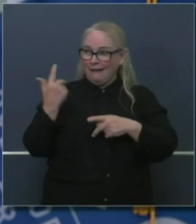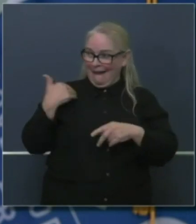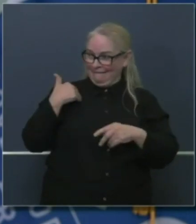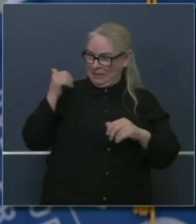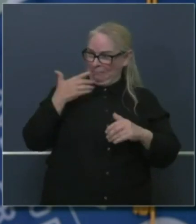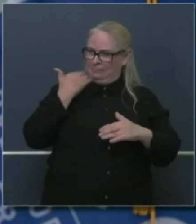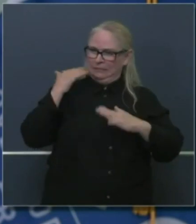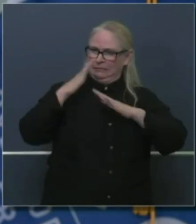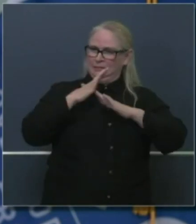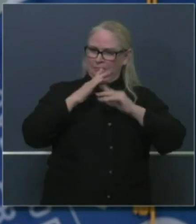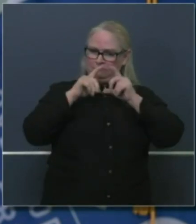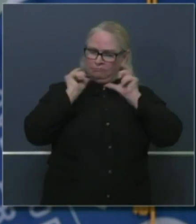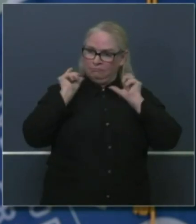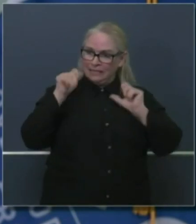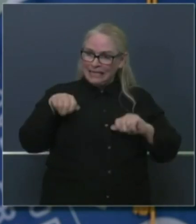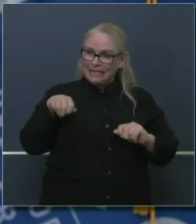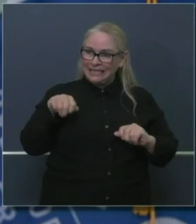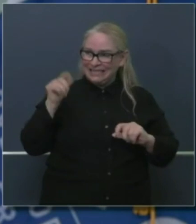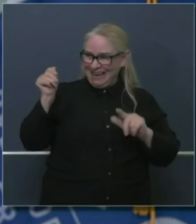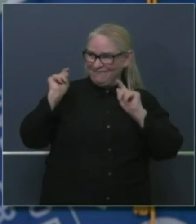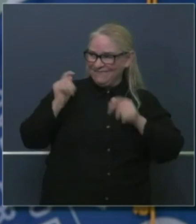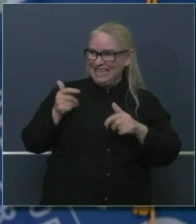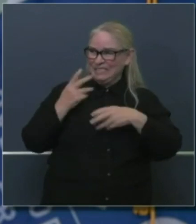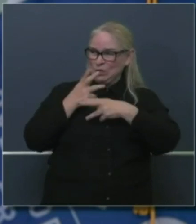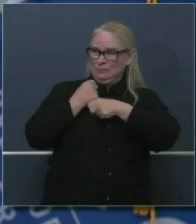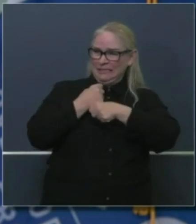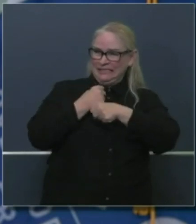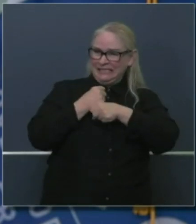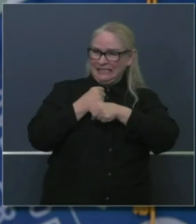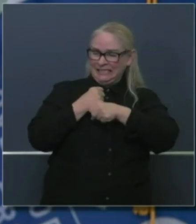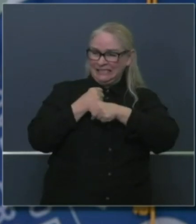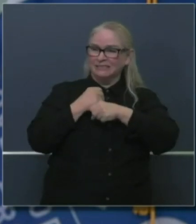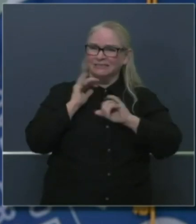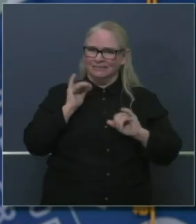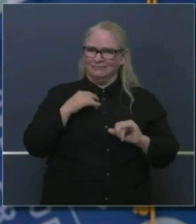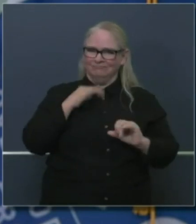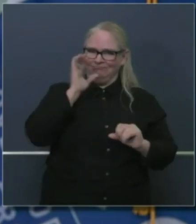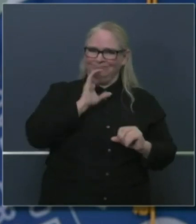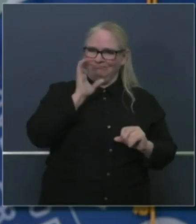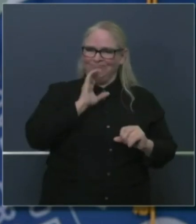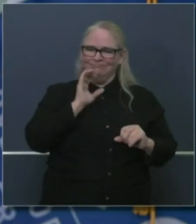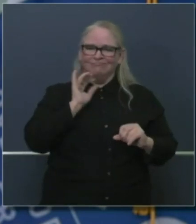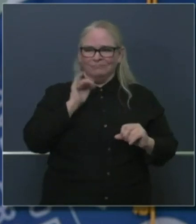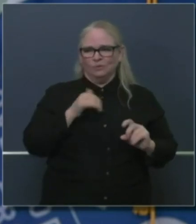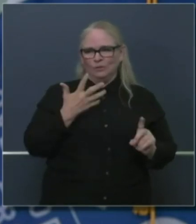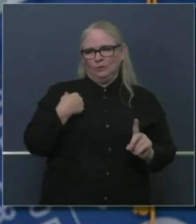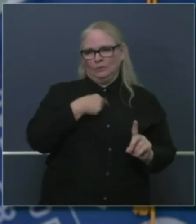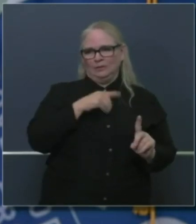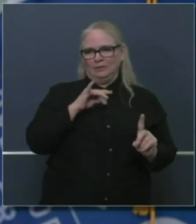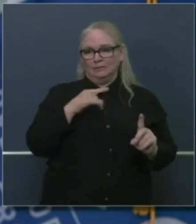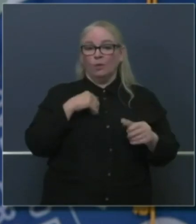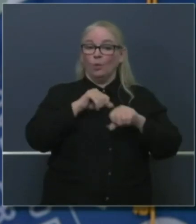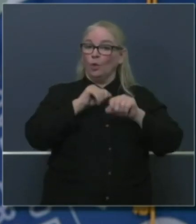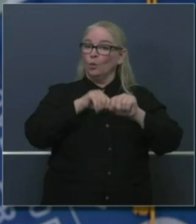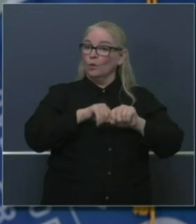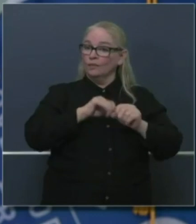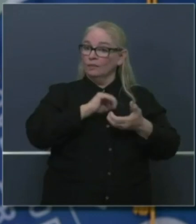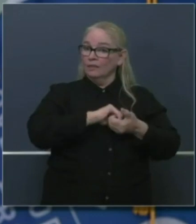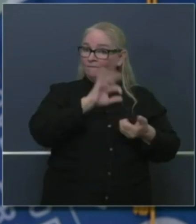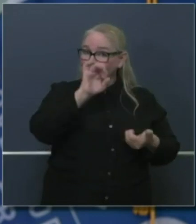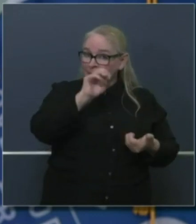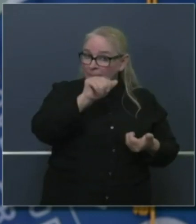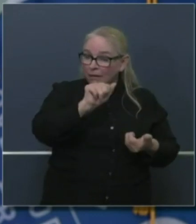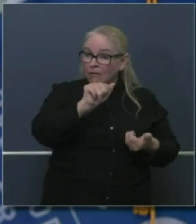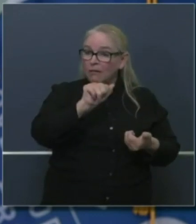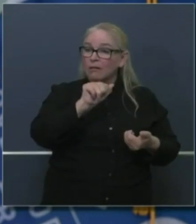fashion. Eventually, we also brought in our partners from the federal government, both from FEMA, and we